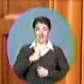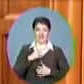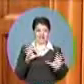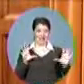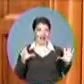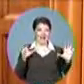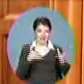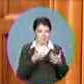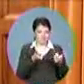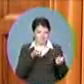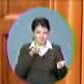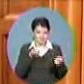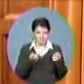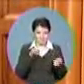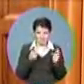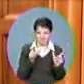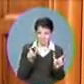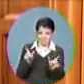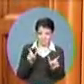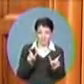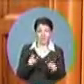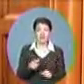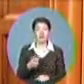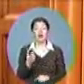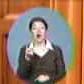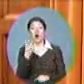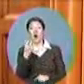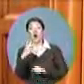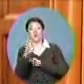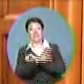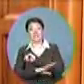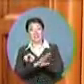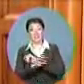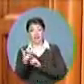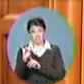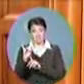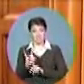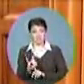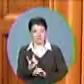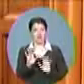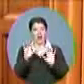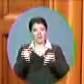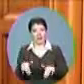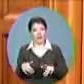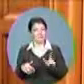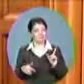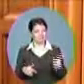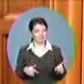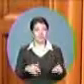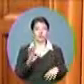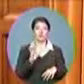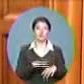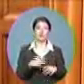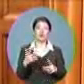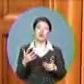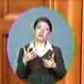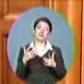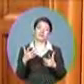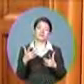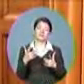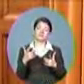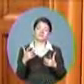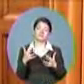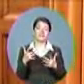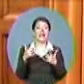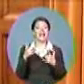arms regulations to impose stricter rules governing military procurements. Despite harmful economic and strategic